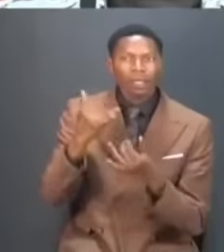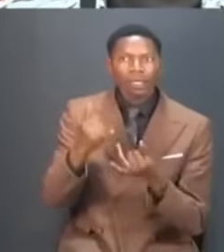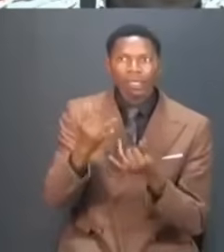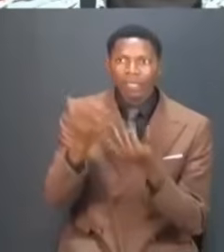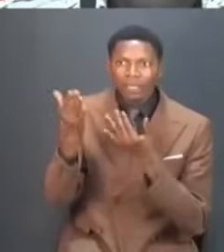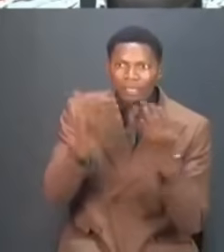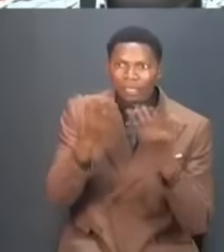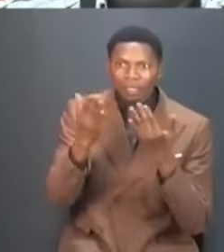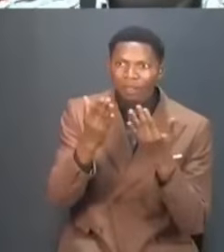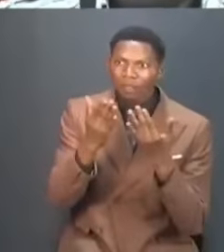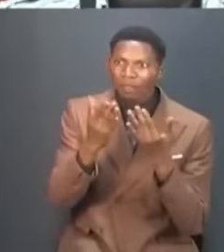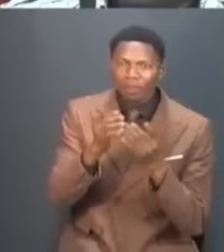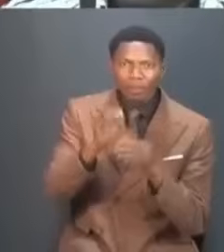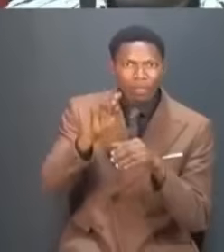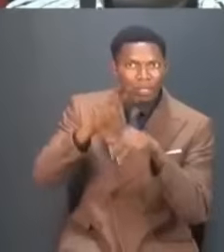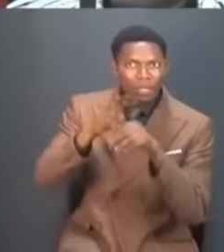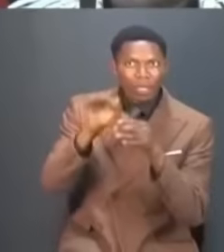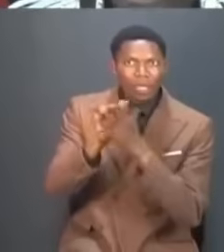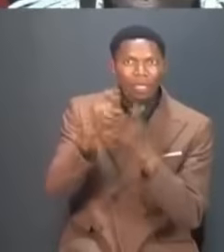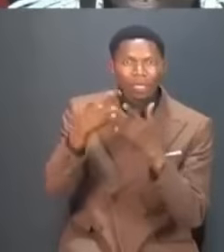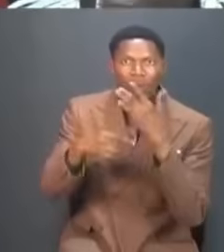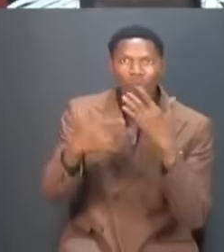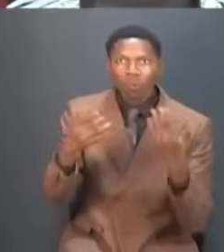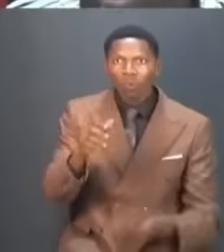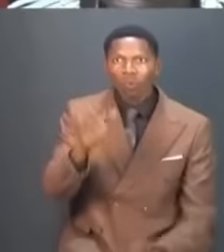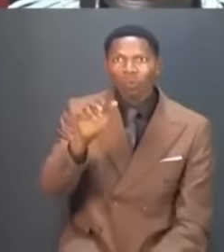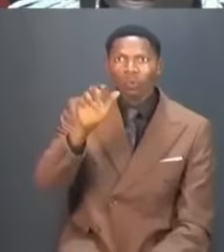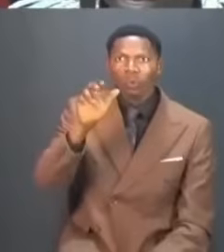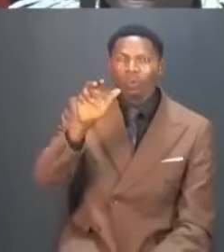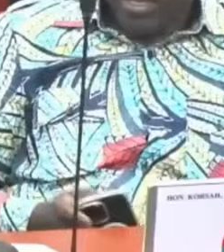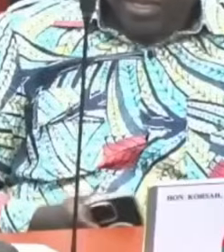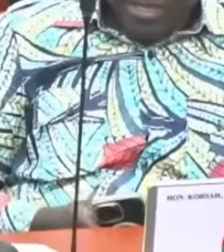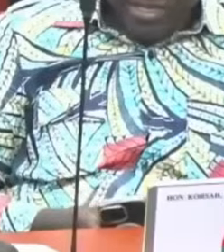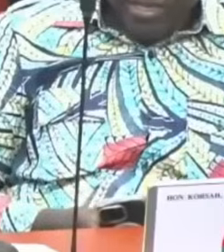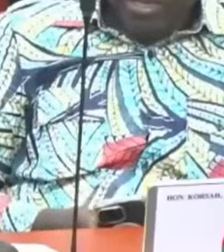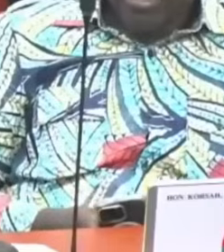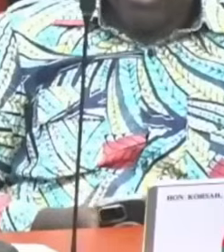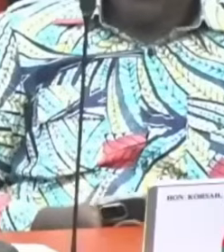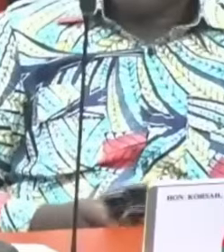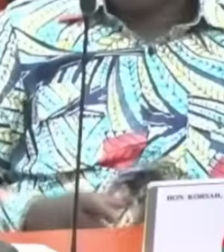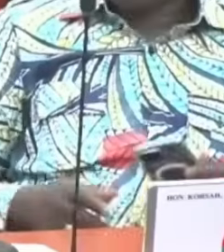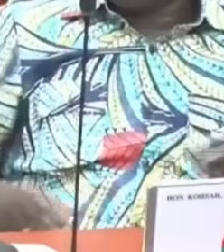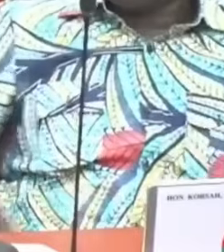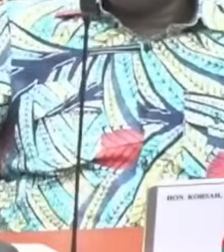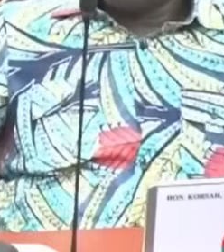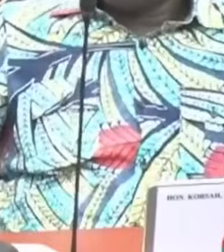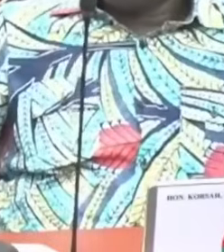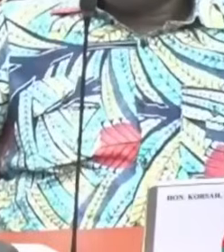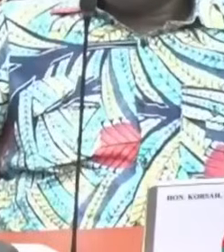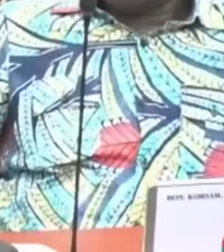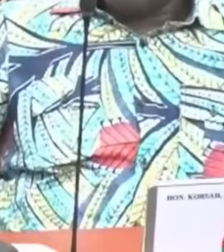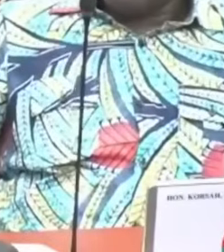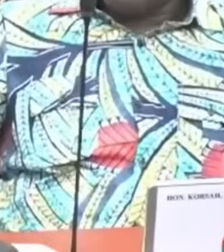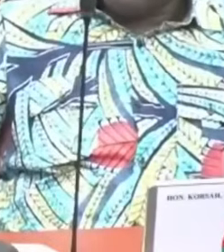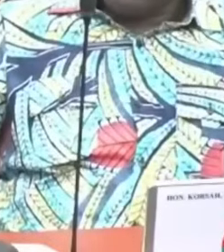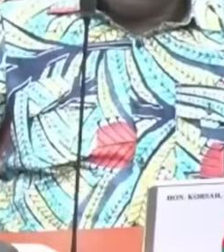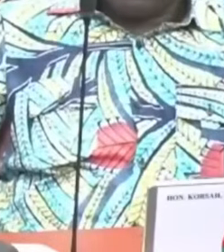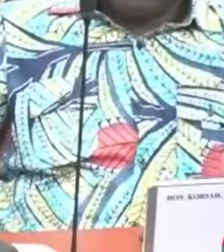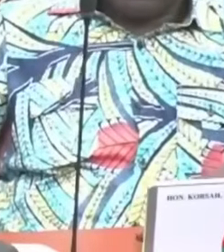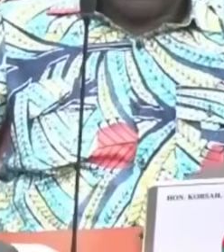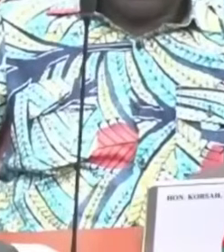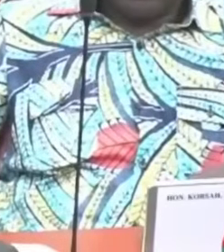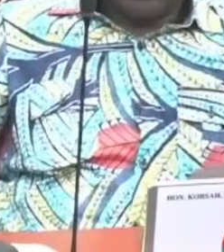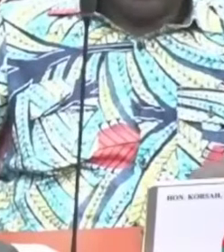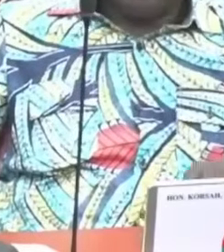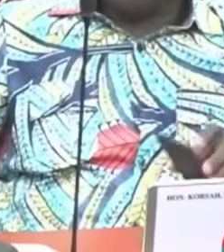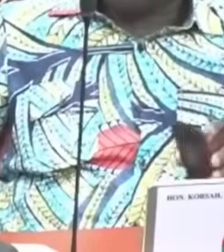warned that 13 million Ghanaians risk hunger this year. Mr. Speaker,